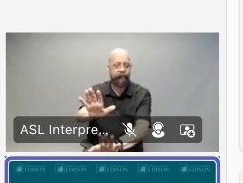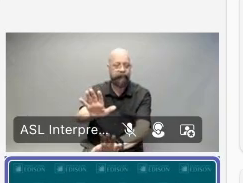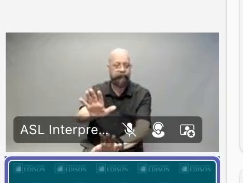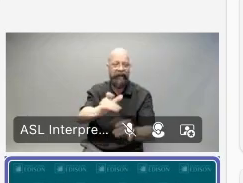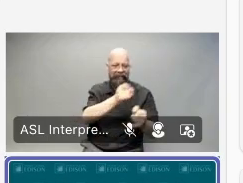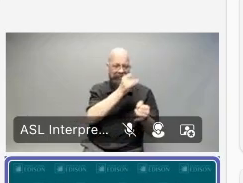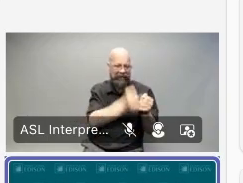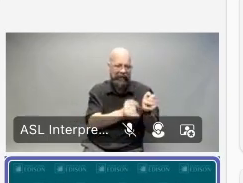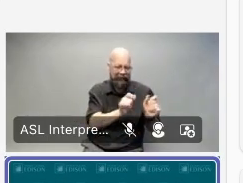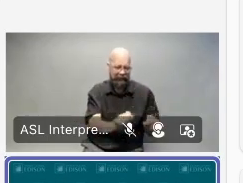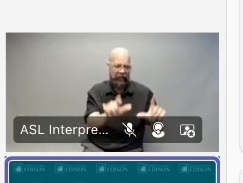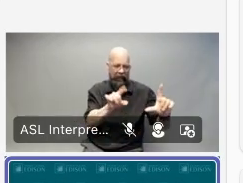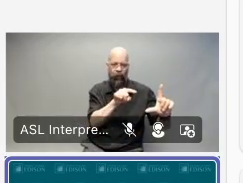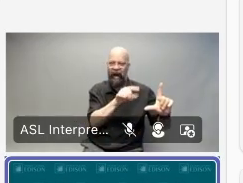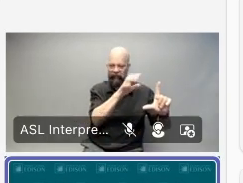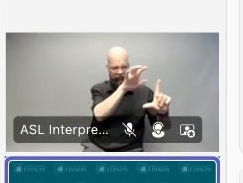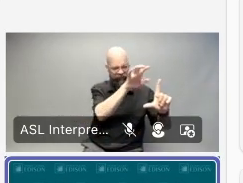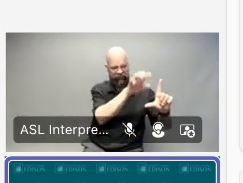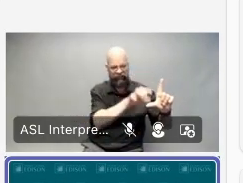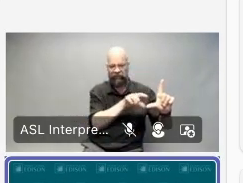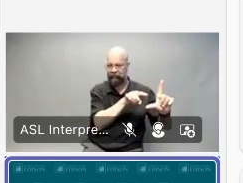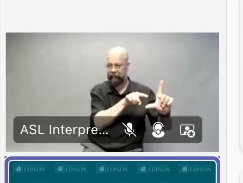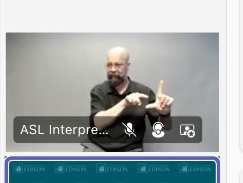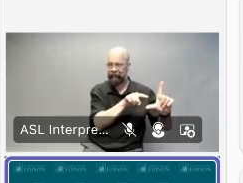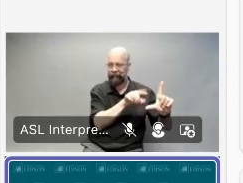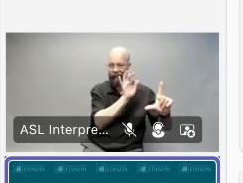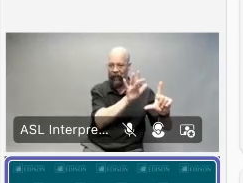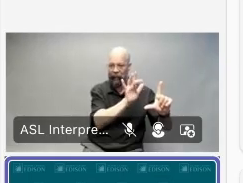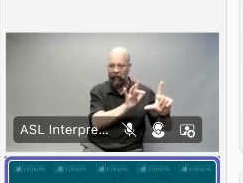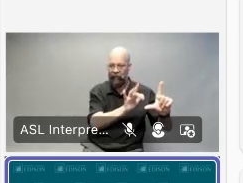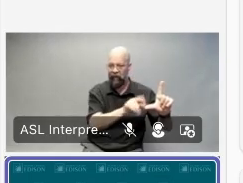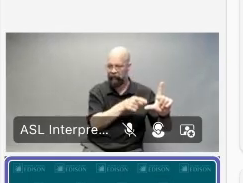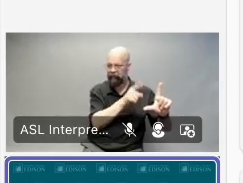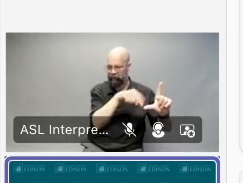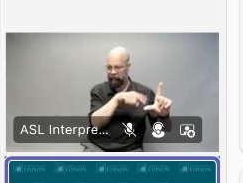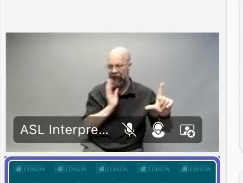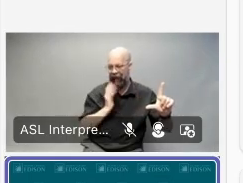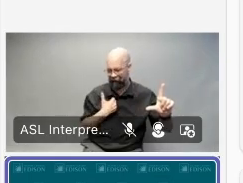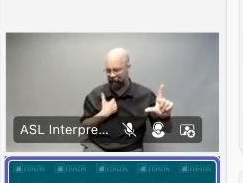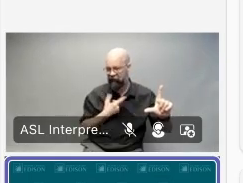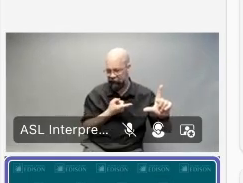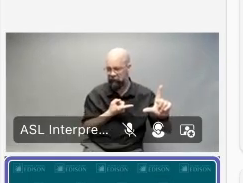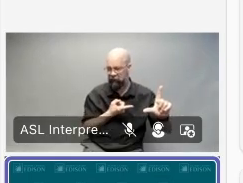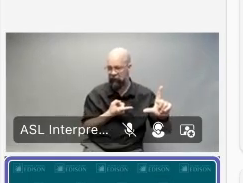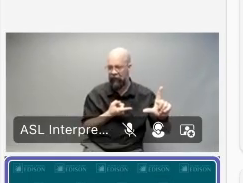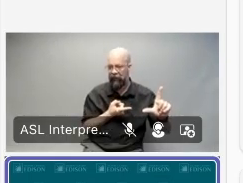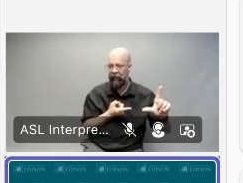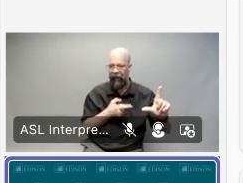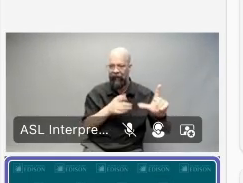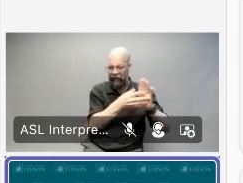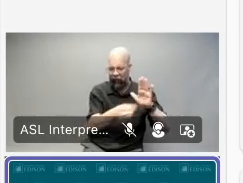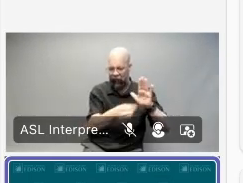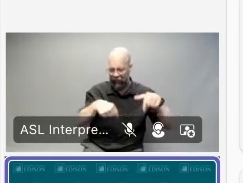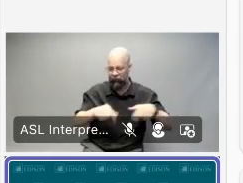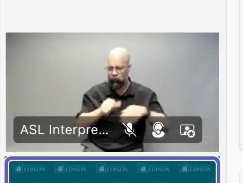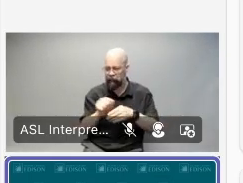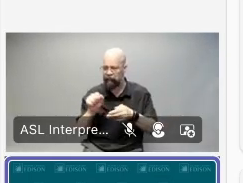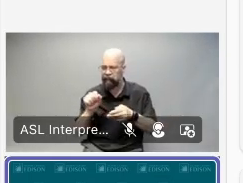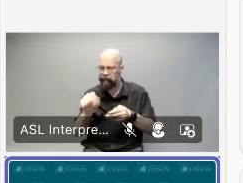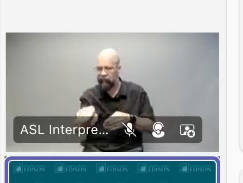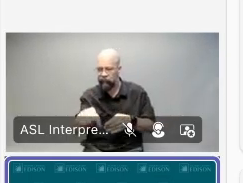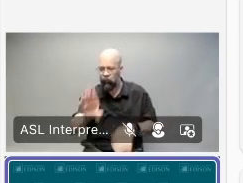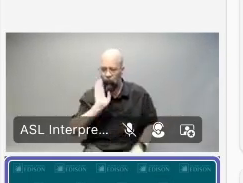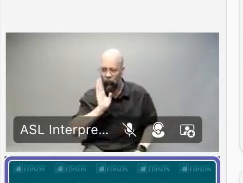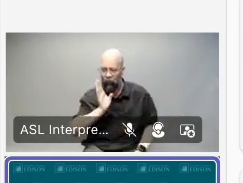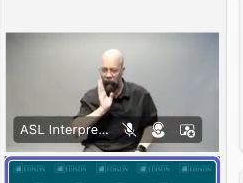helpful resources and other programs. So we encourage you to take a look at that when you receive that from us and share it with your friends, family, and